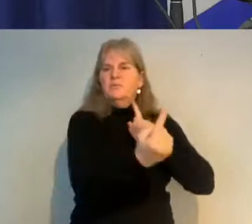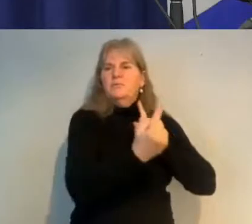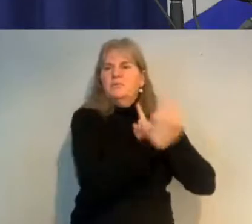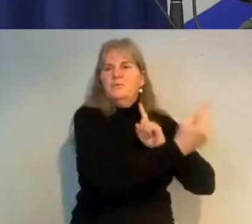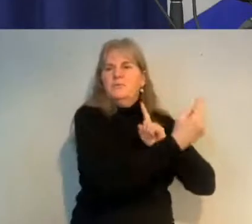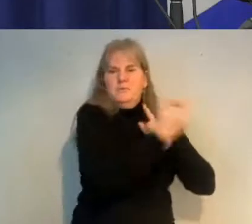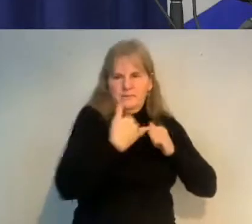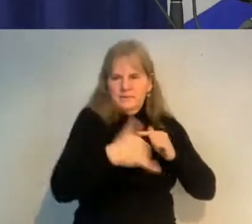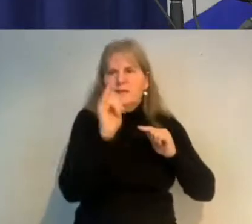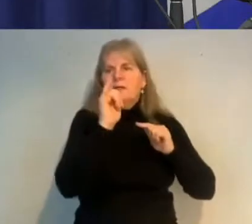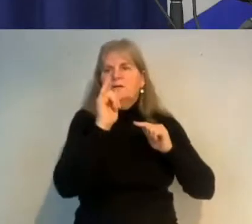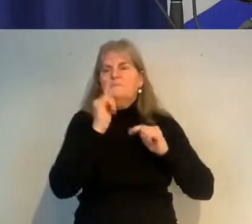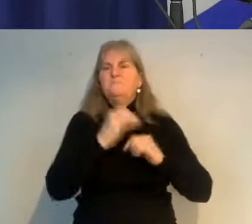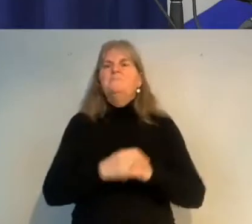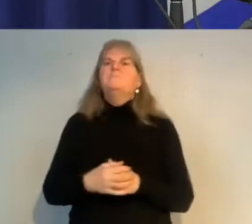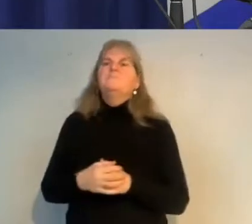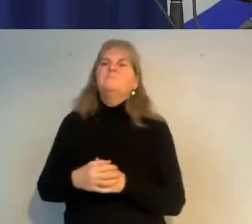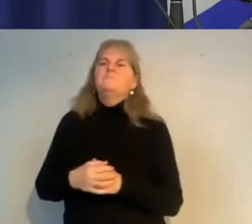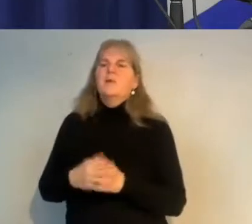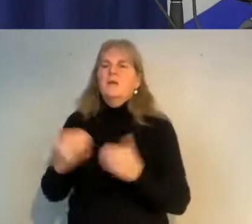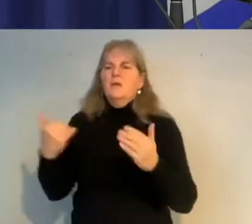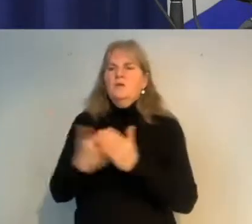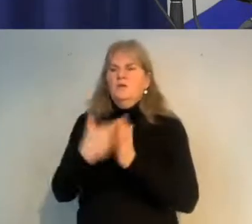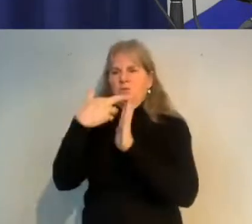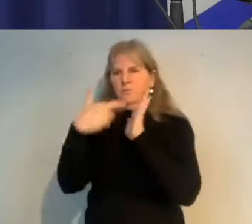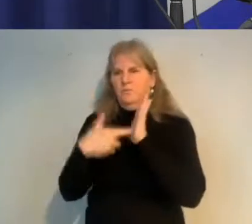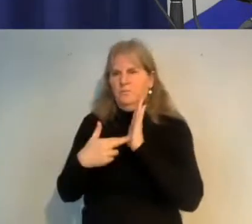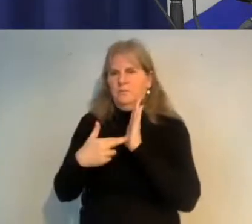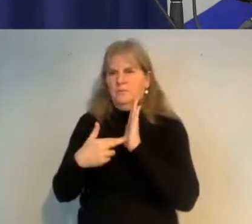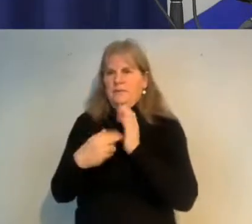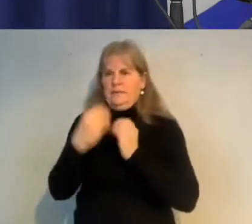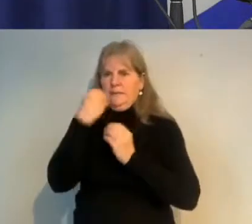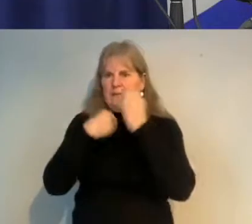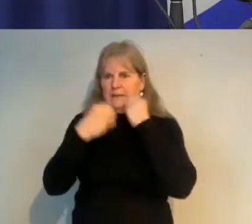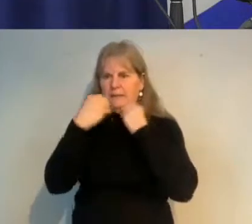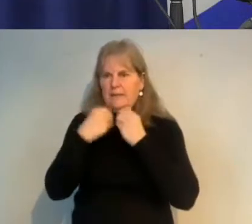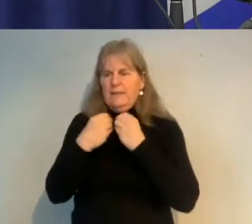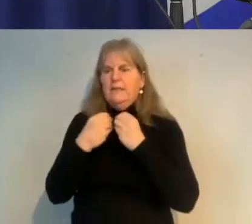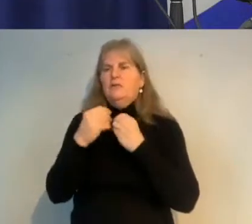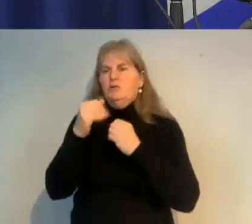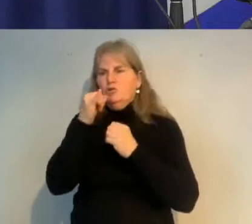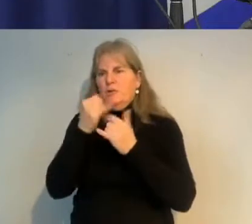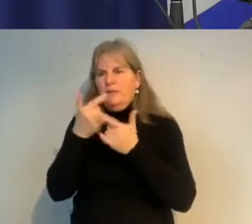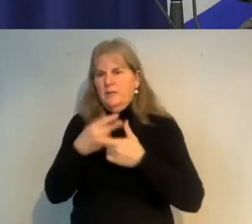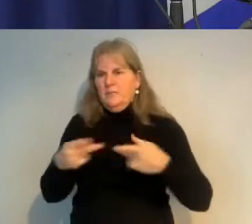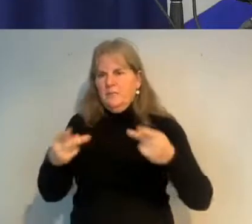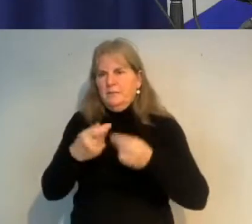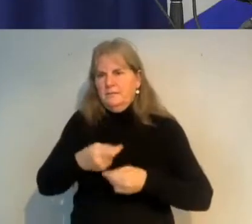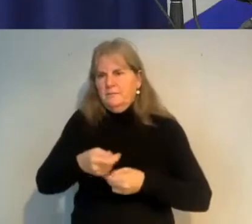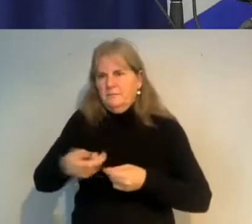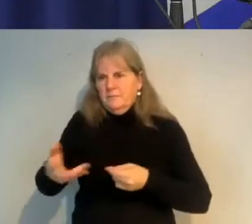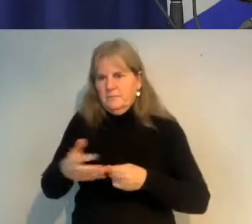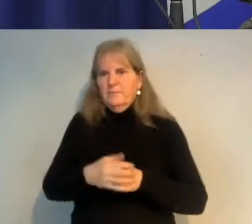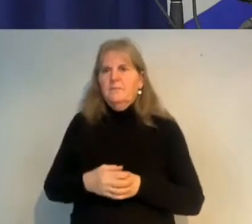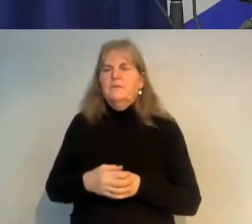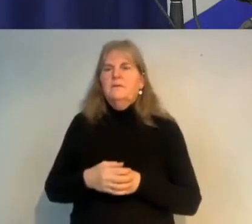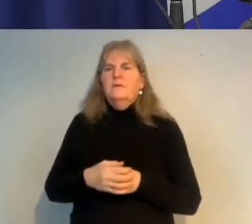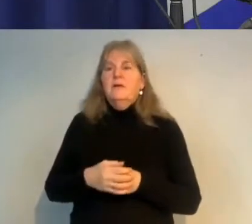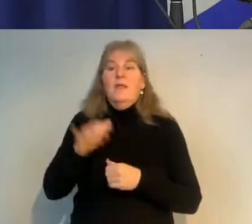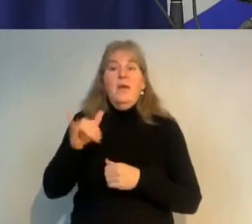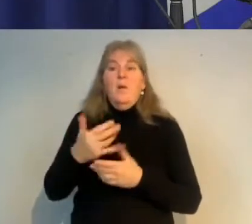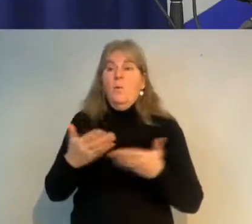There are new restrictions on the following eating and drinking establishments and casinos. This includes